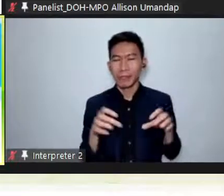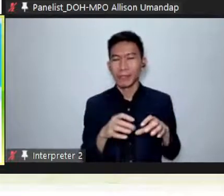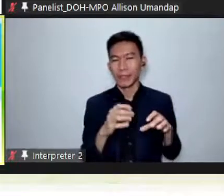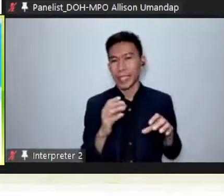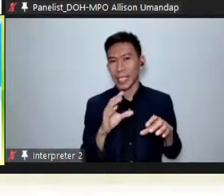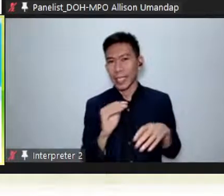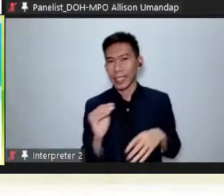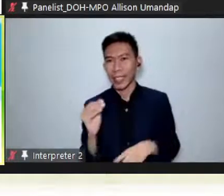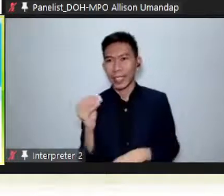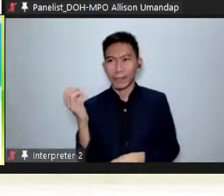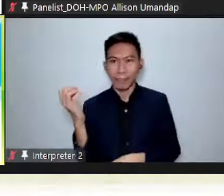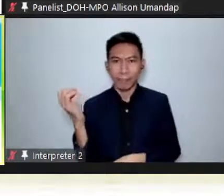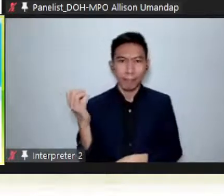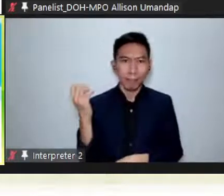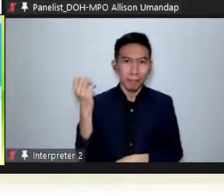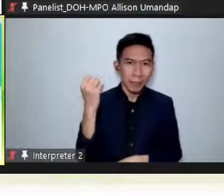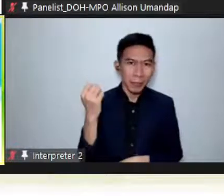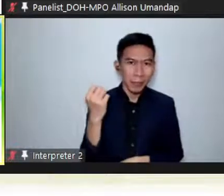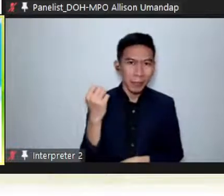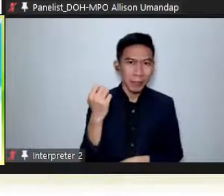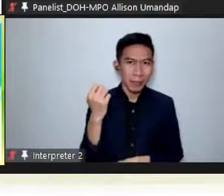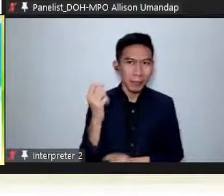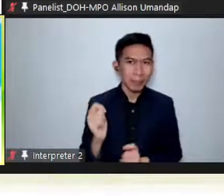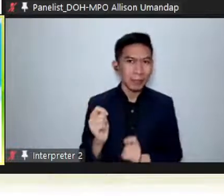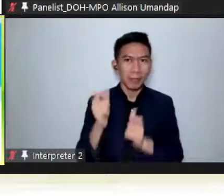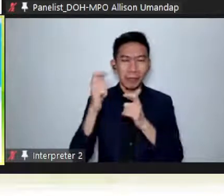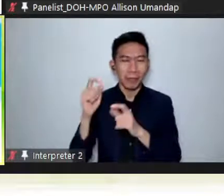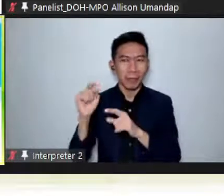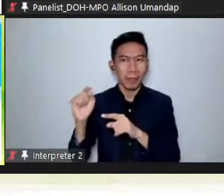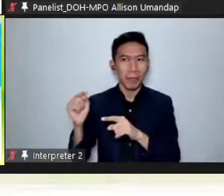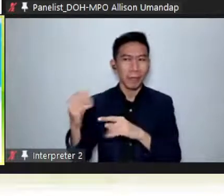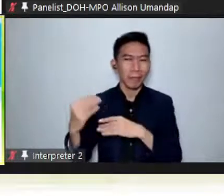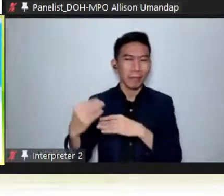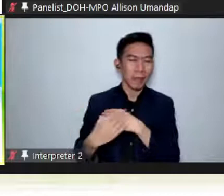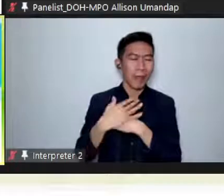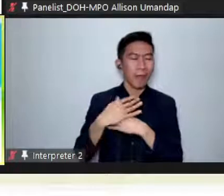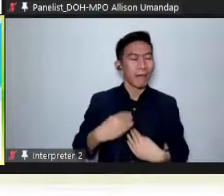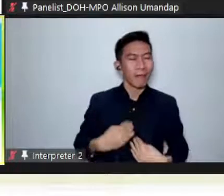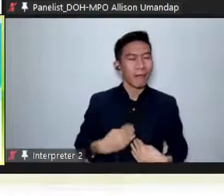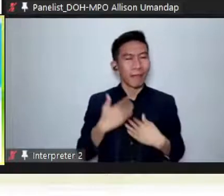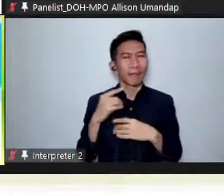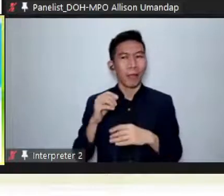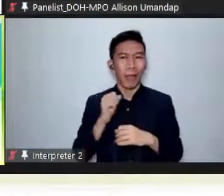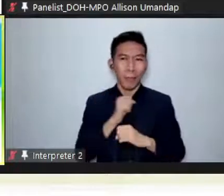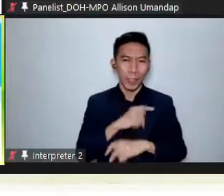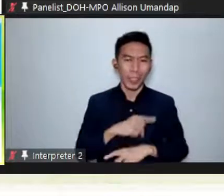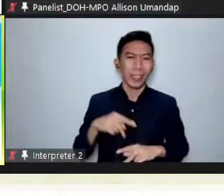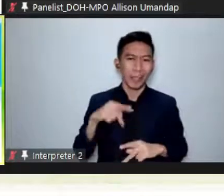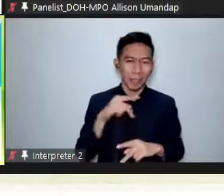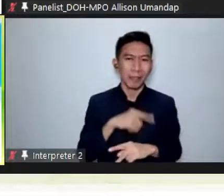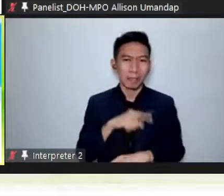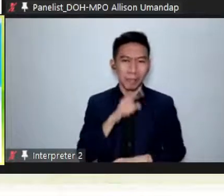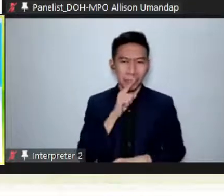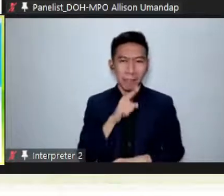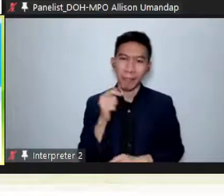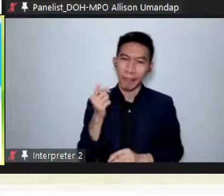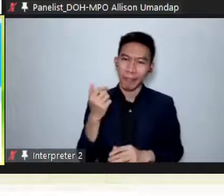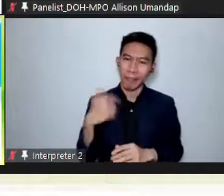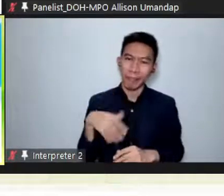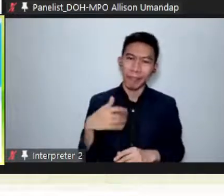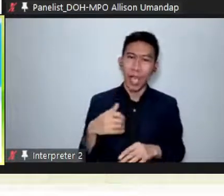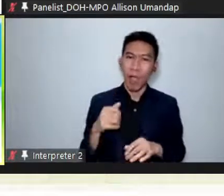which parang they are pushing us is also very much appreciated, considering na everything